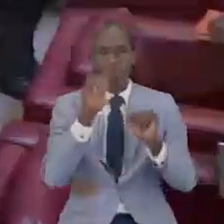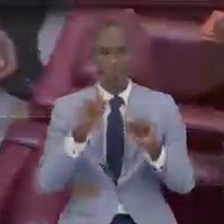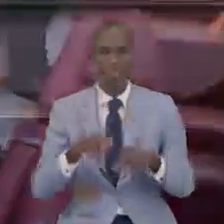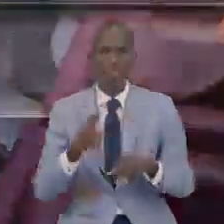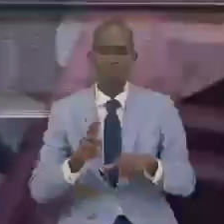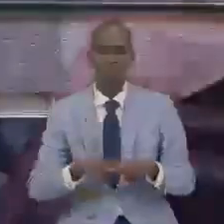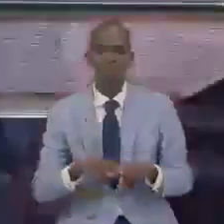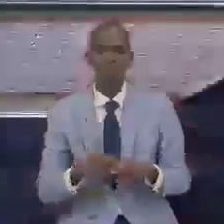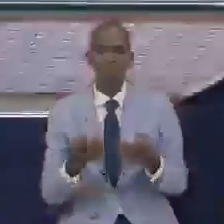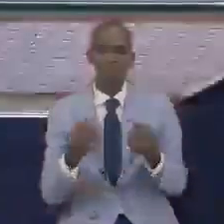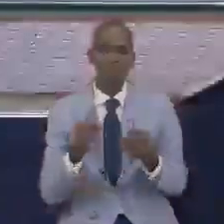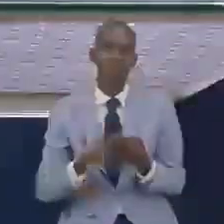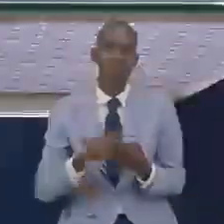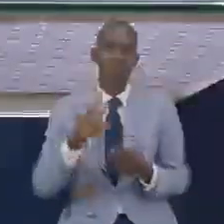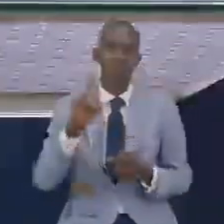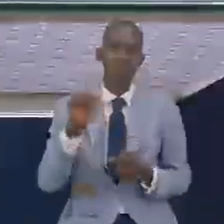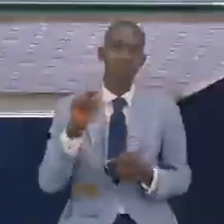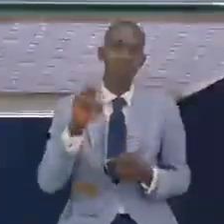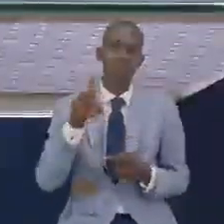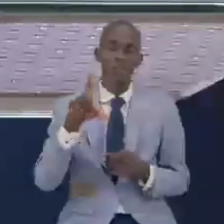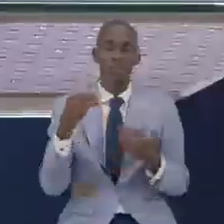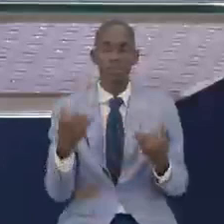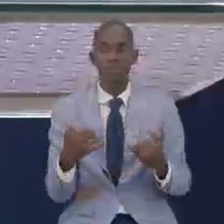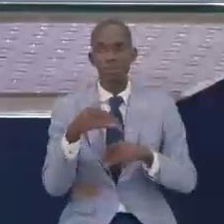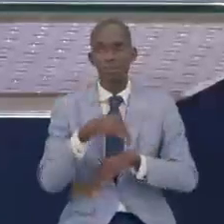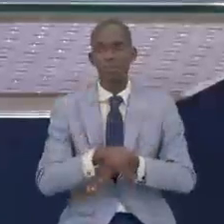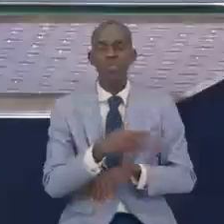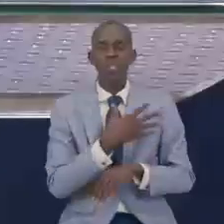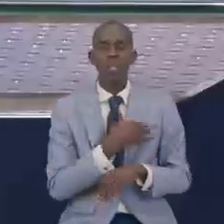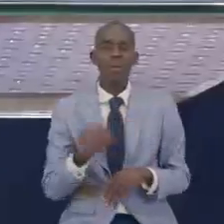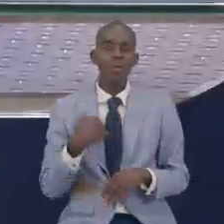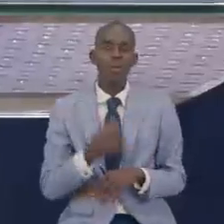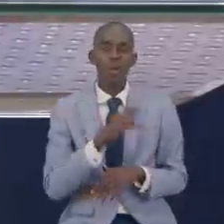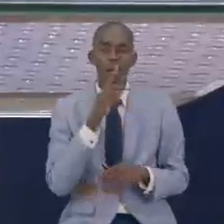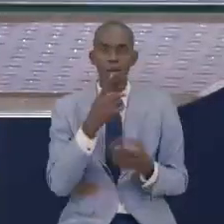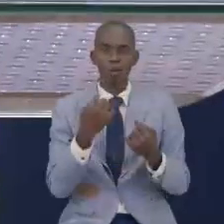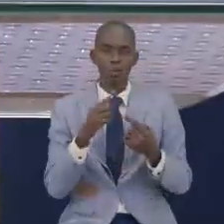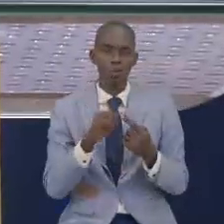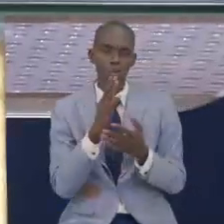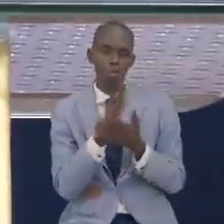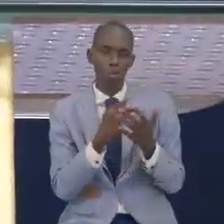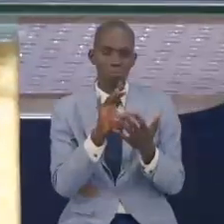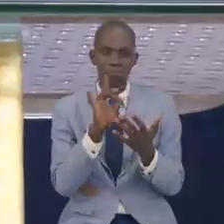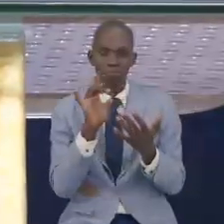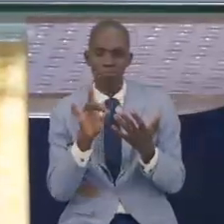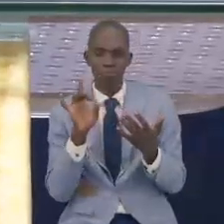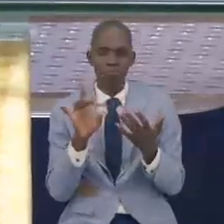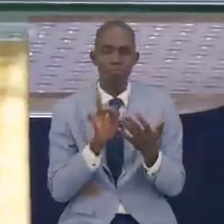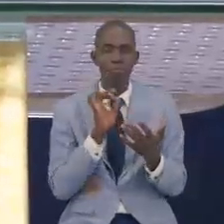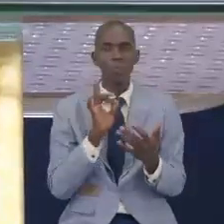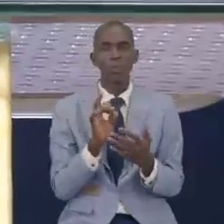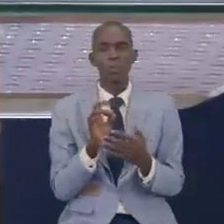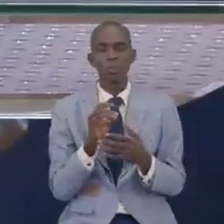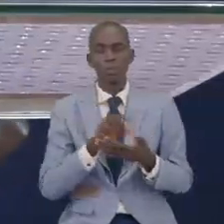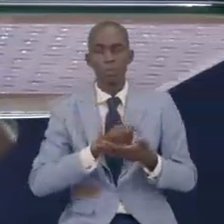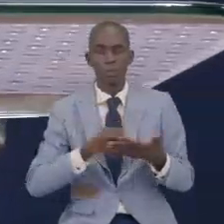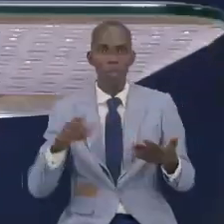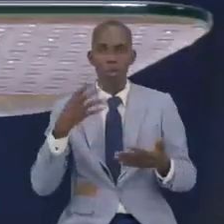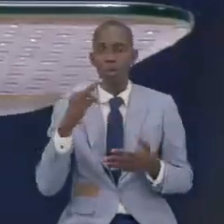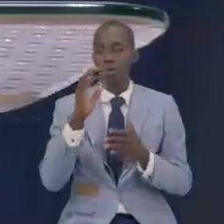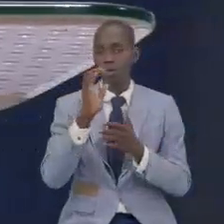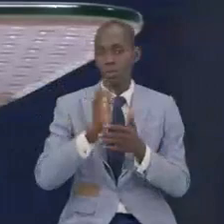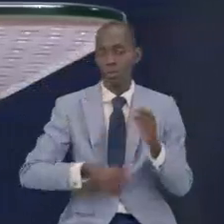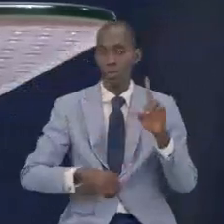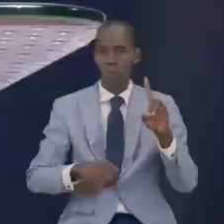we're coming to Daniel tonight, and we're coming to some selected verses of chapter 1. Daniel chapter